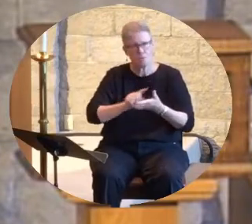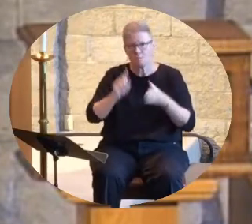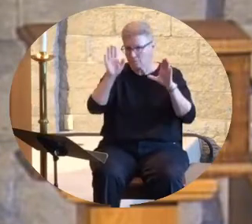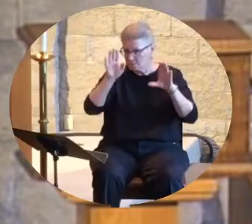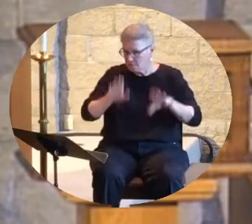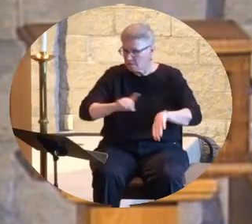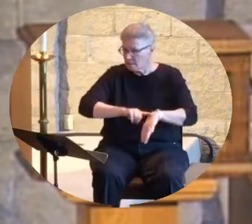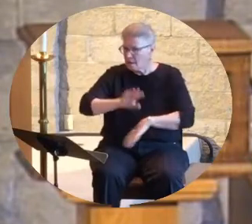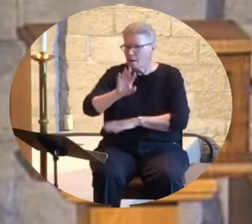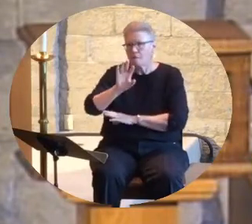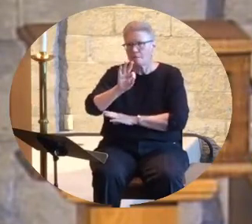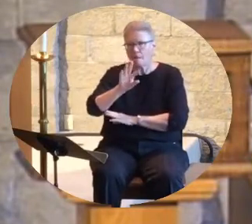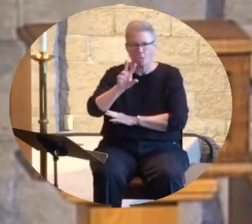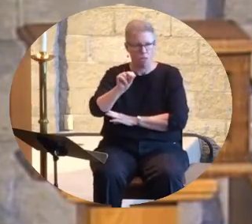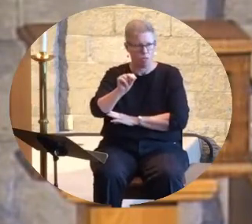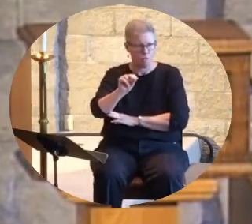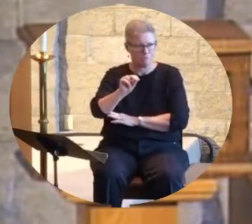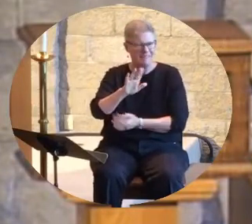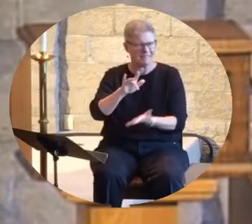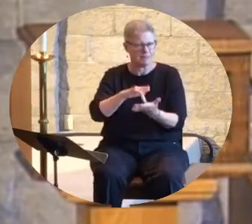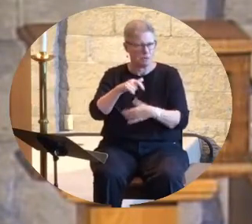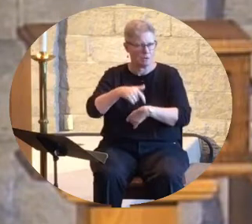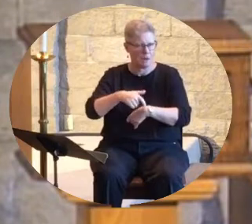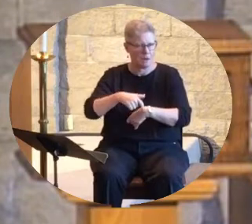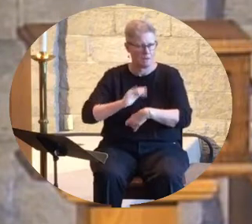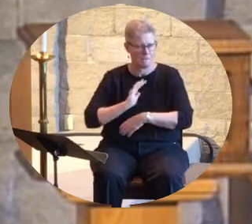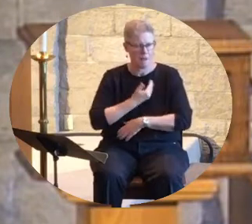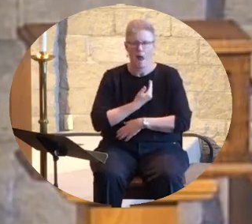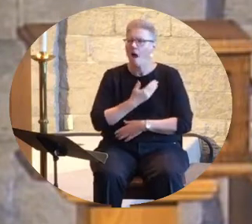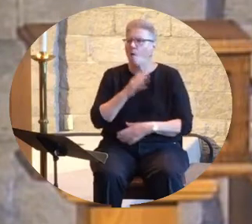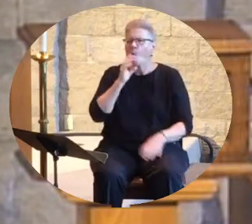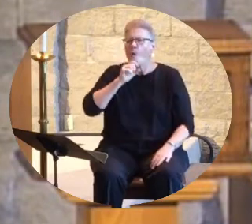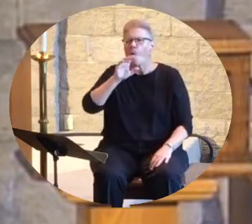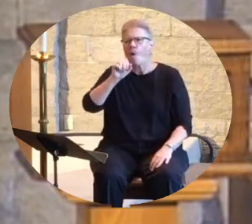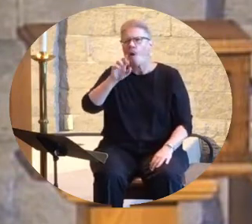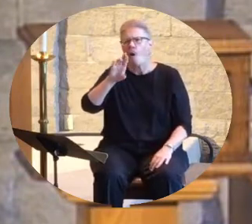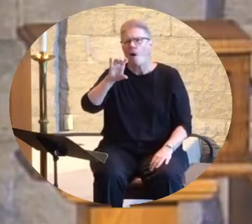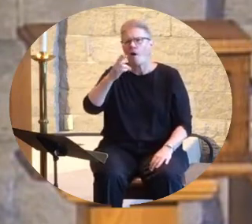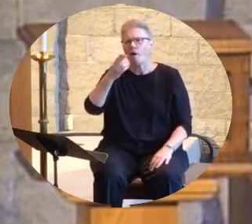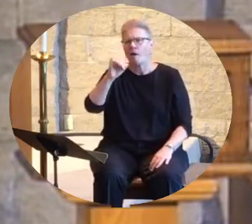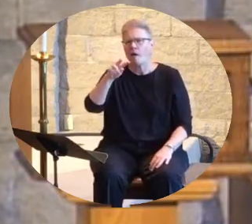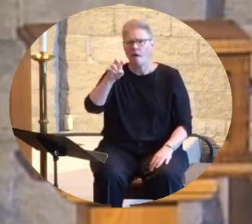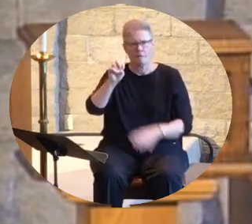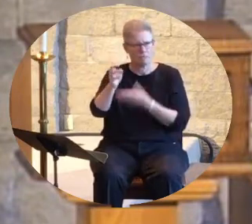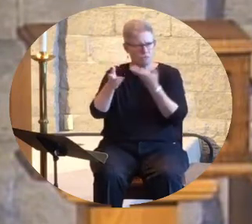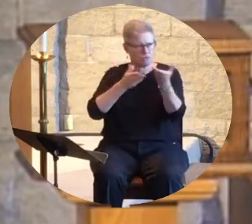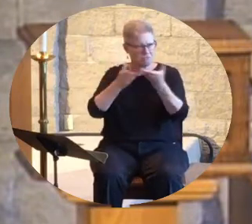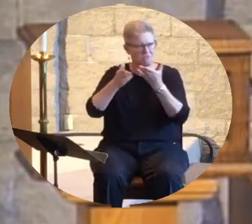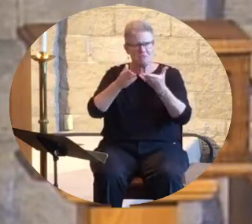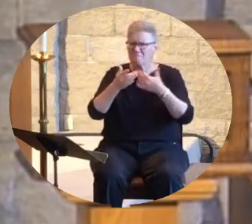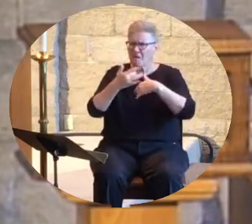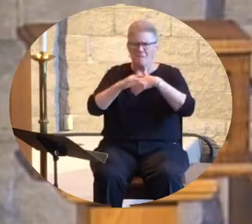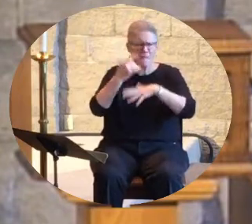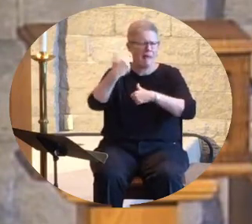Time. And our archive services are available anytime on the Unity Minneapolis